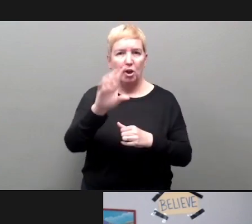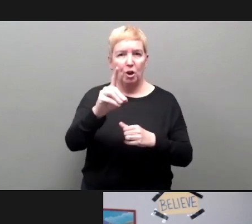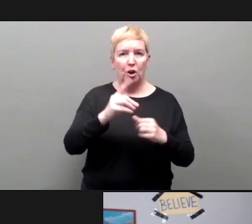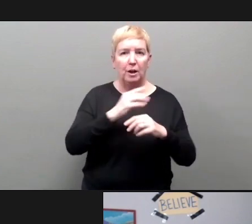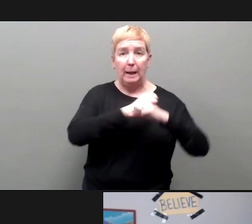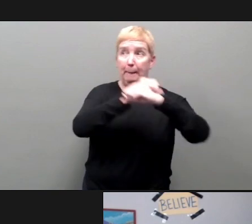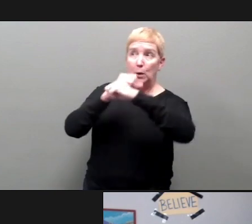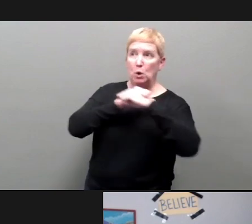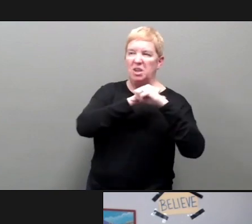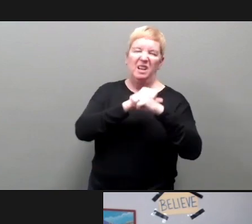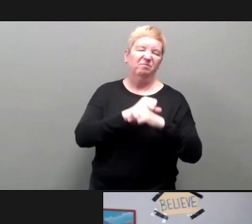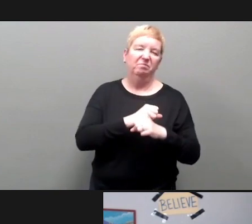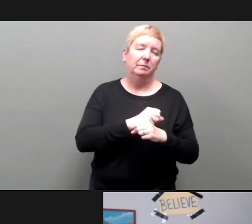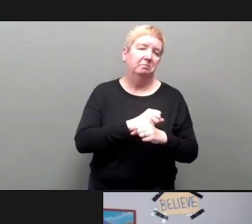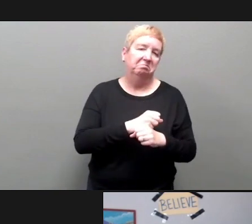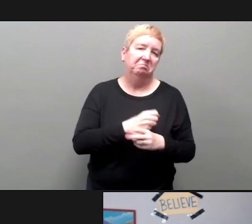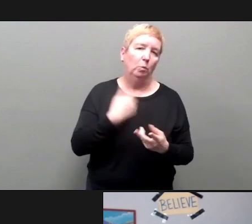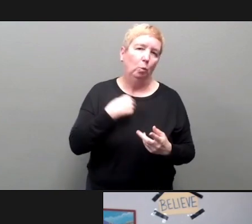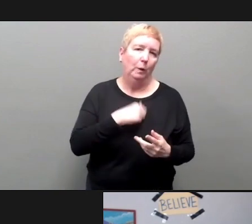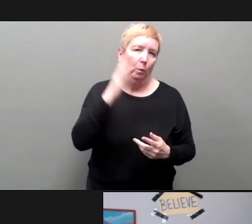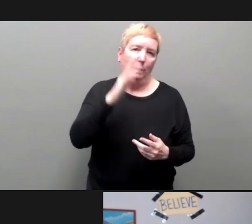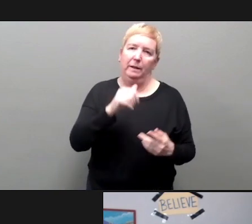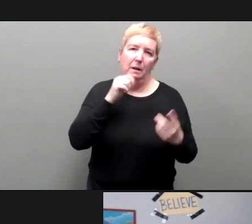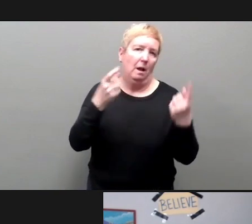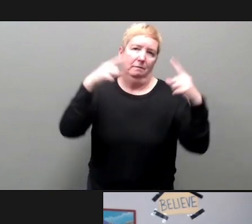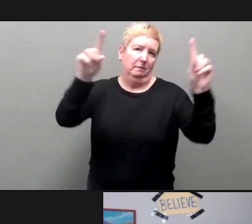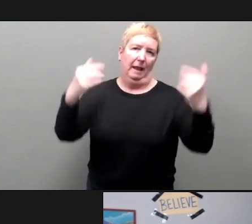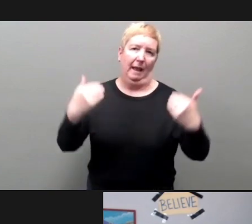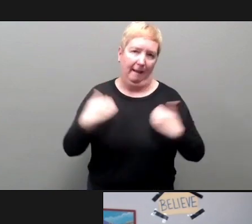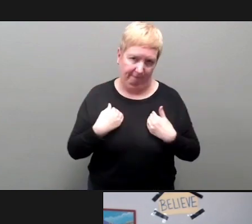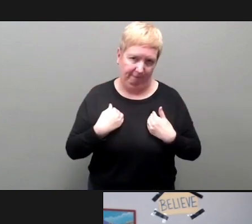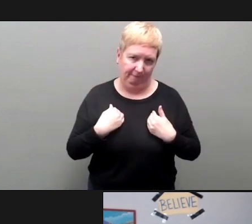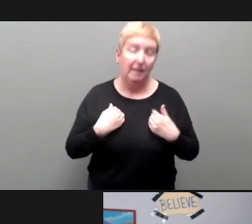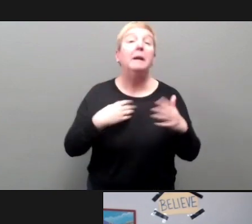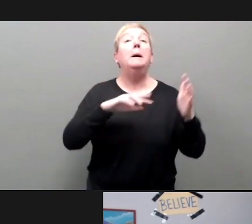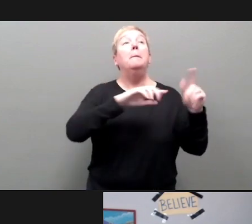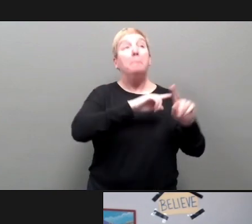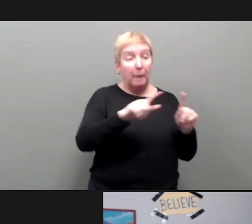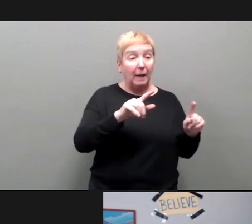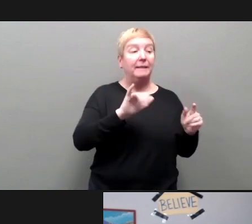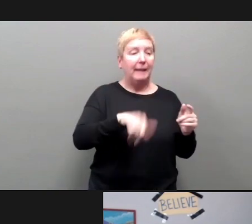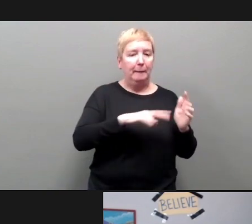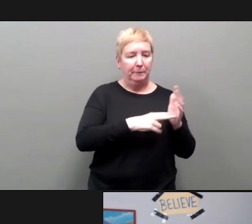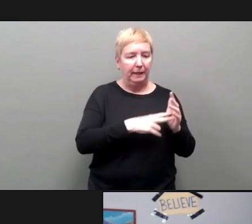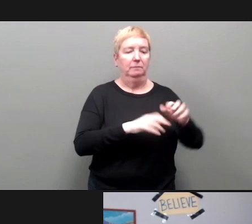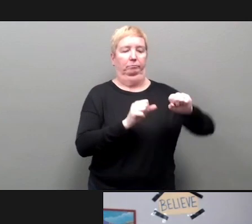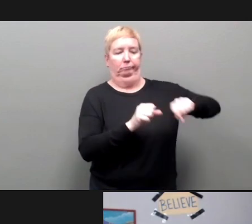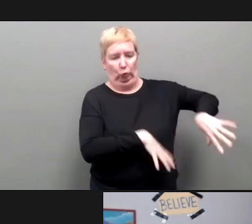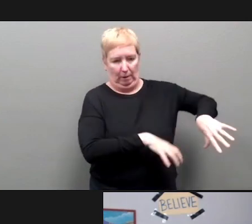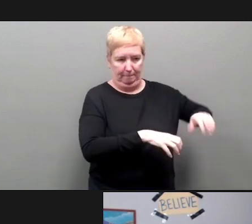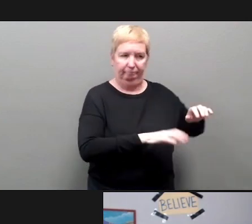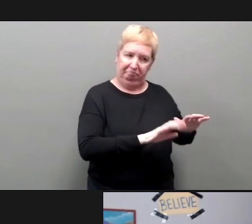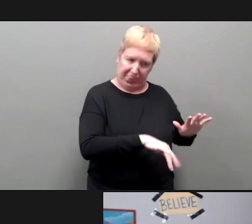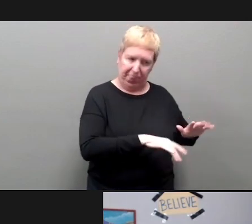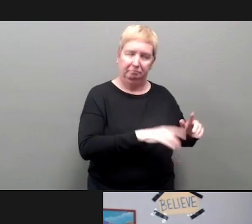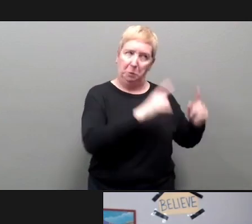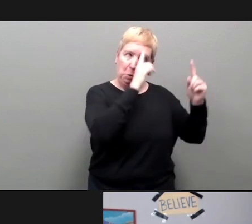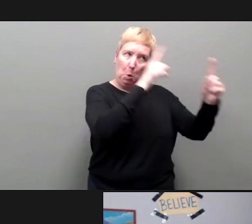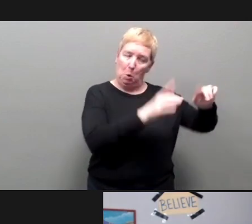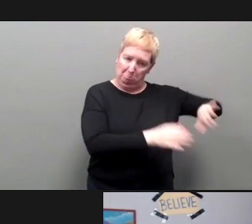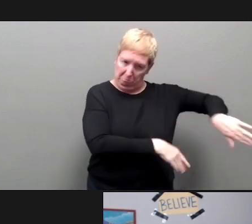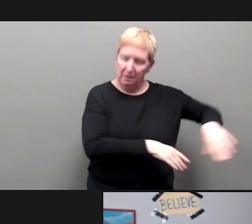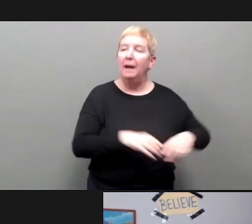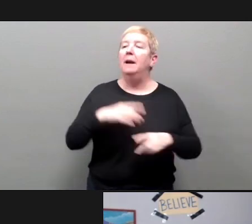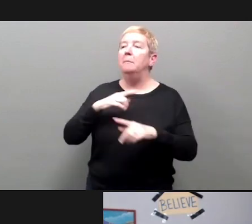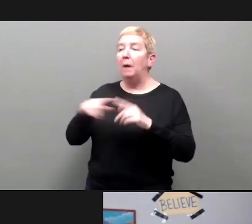the multiplier doesn't really play into the equations, but it's always going to be true. And with home testing as well, that there'll be more